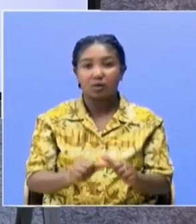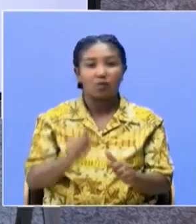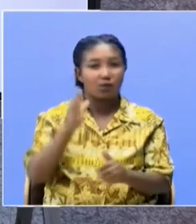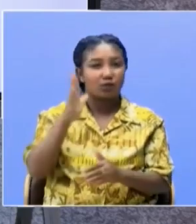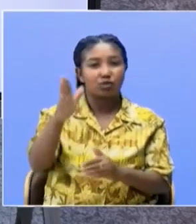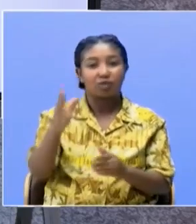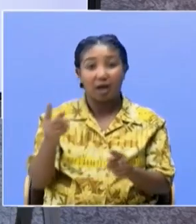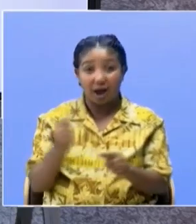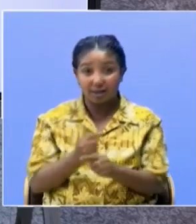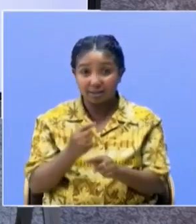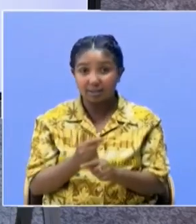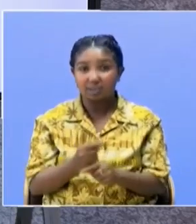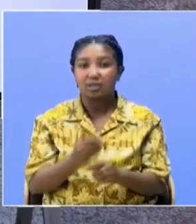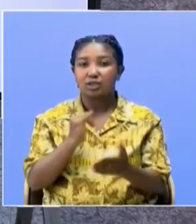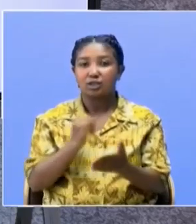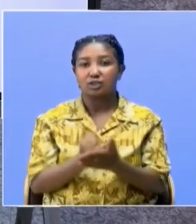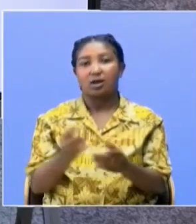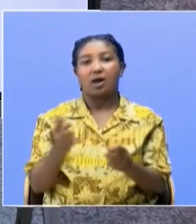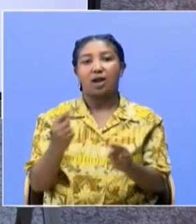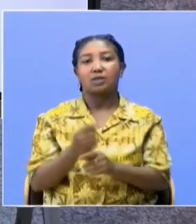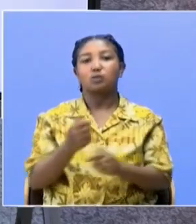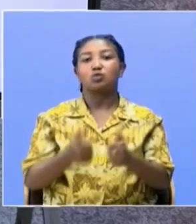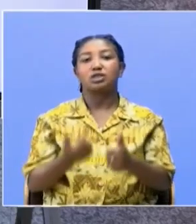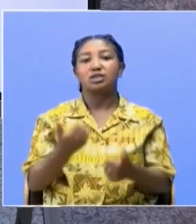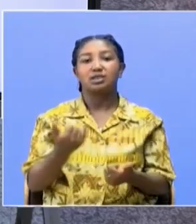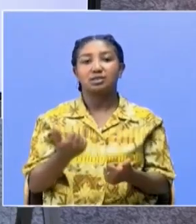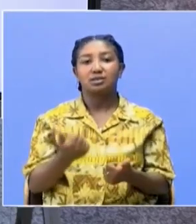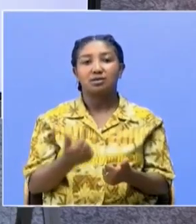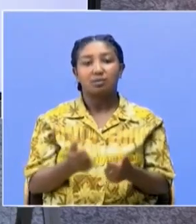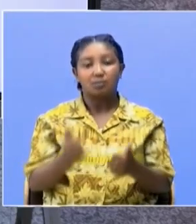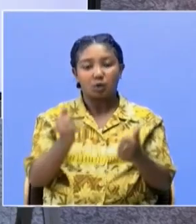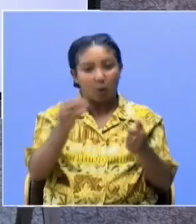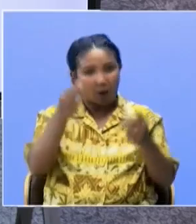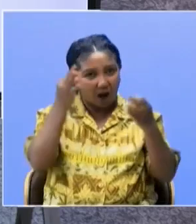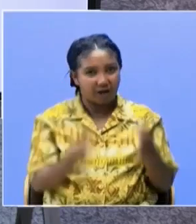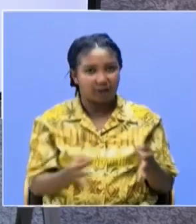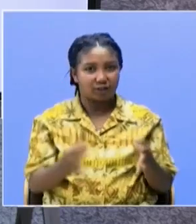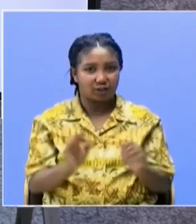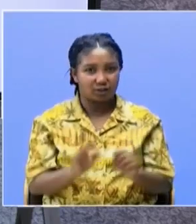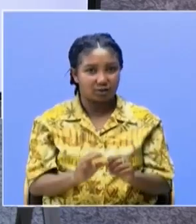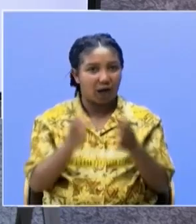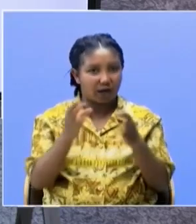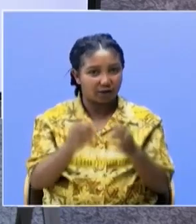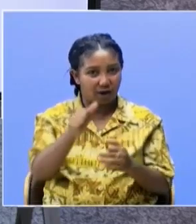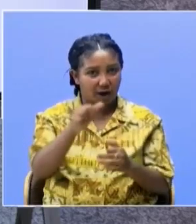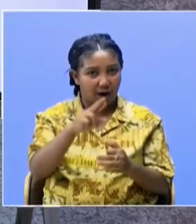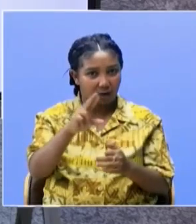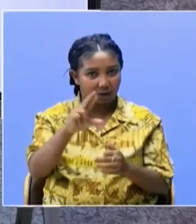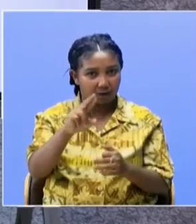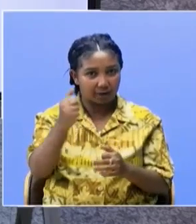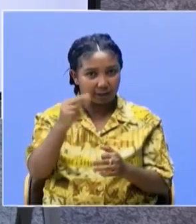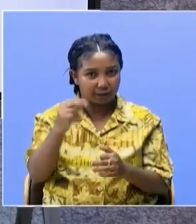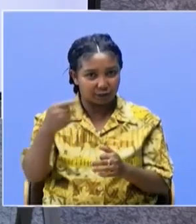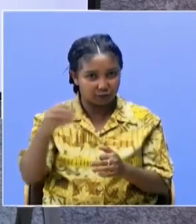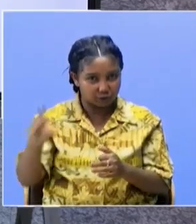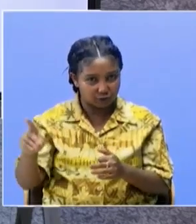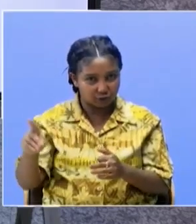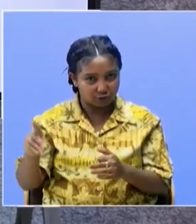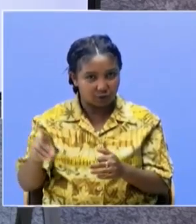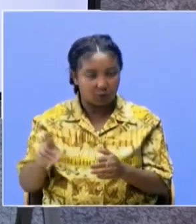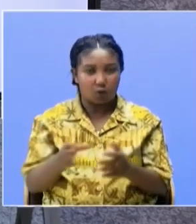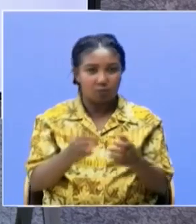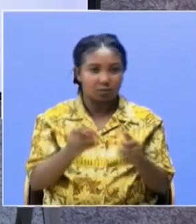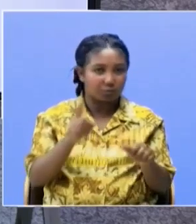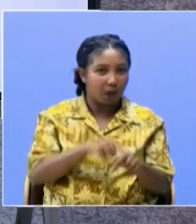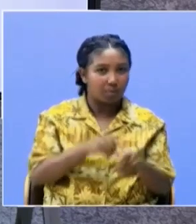future action, it is for an action which is arranged. Arranged means what? Yes, when it is